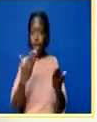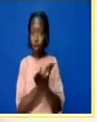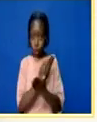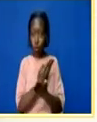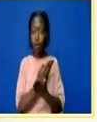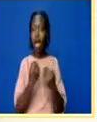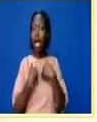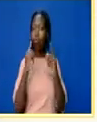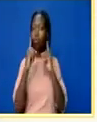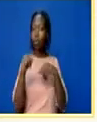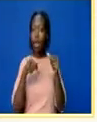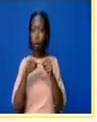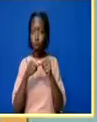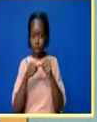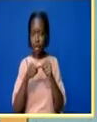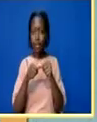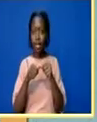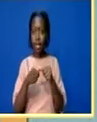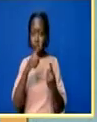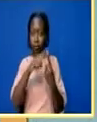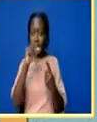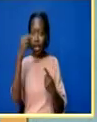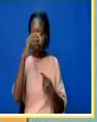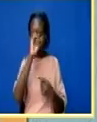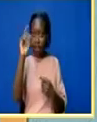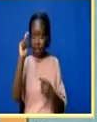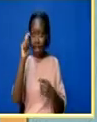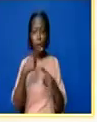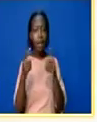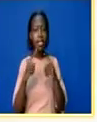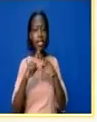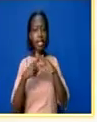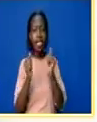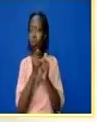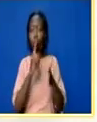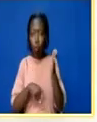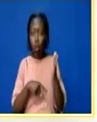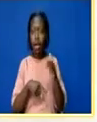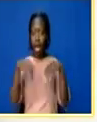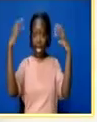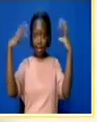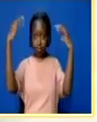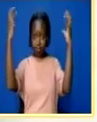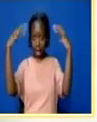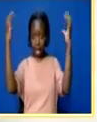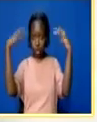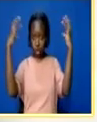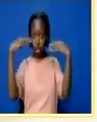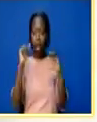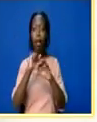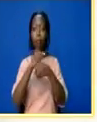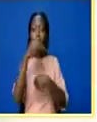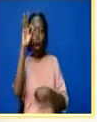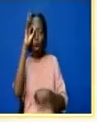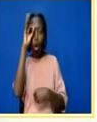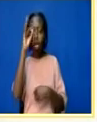about sheet erosion. Yes. Though we started with splash. Yes. The one that makes holes. Yes.